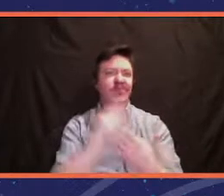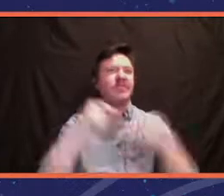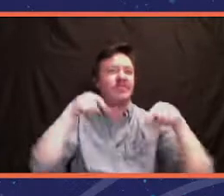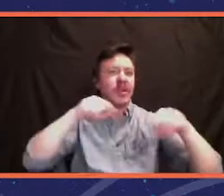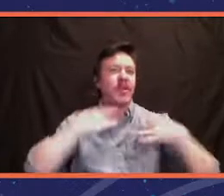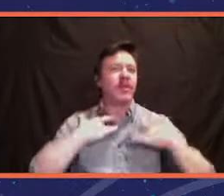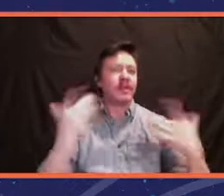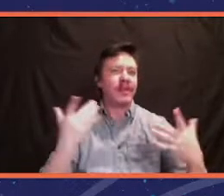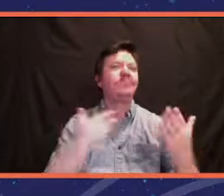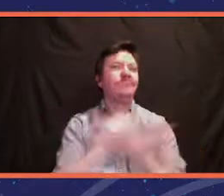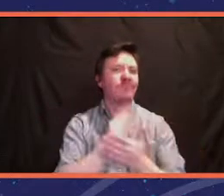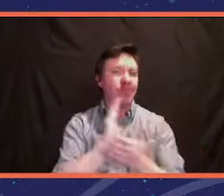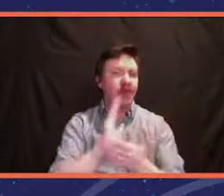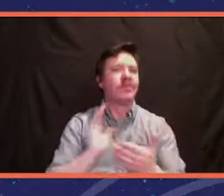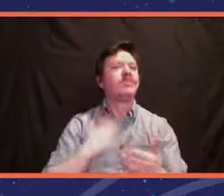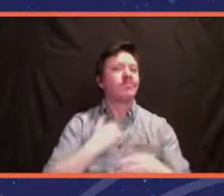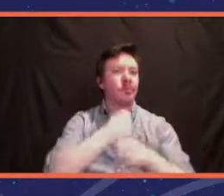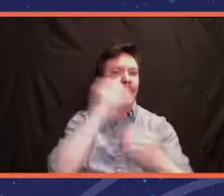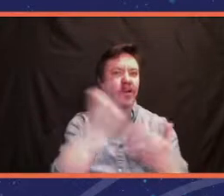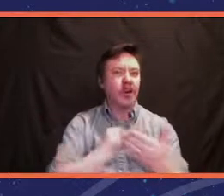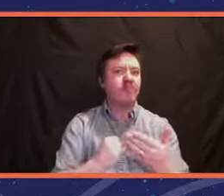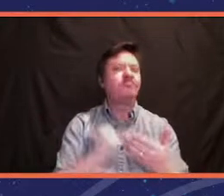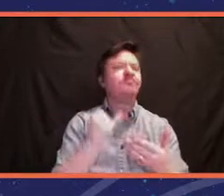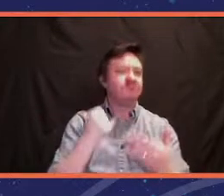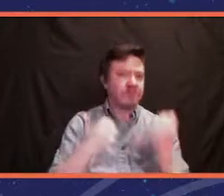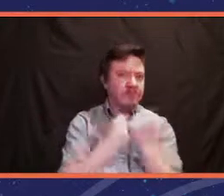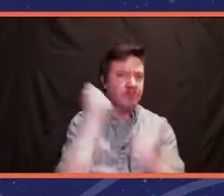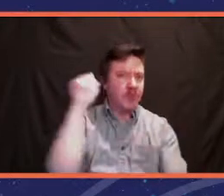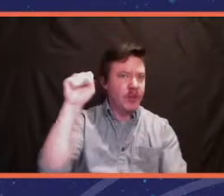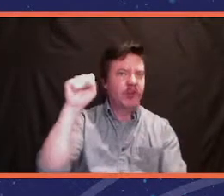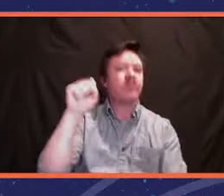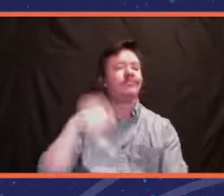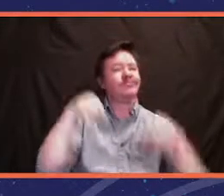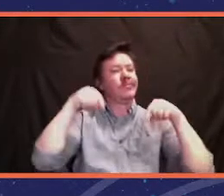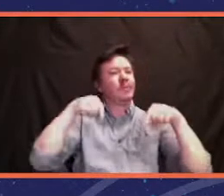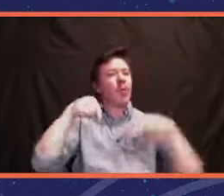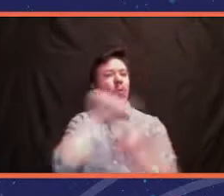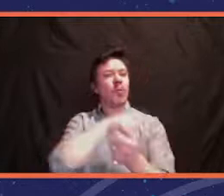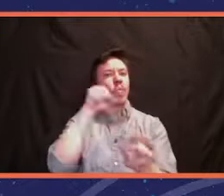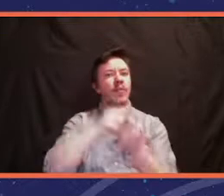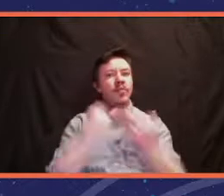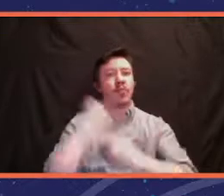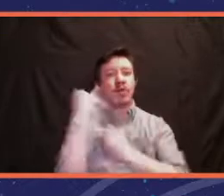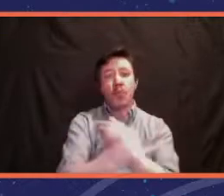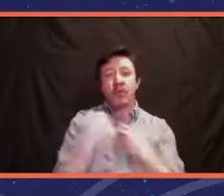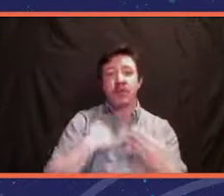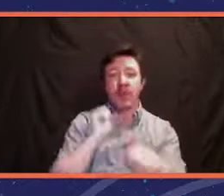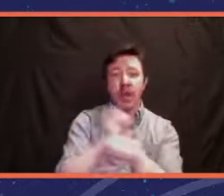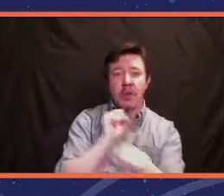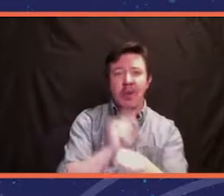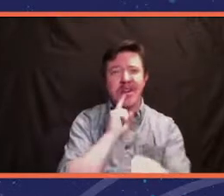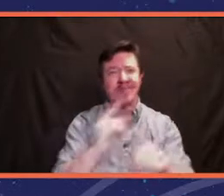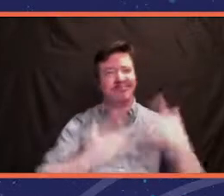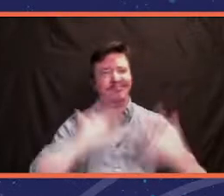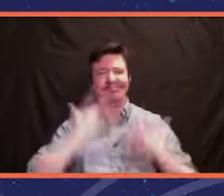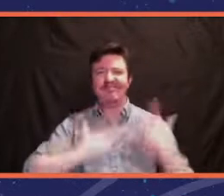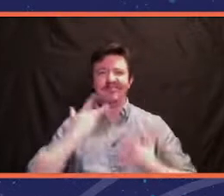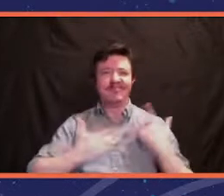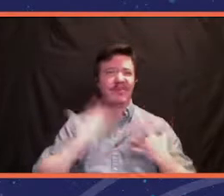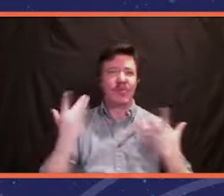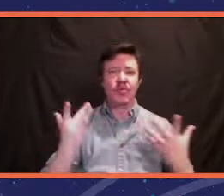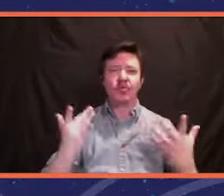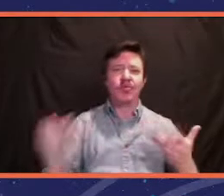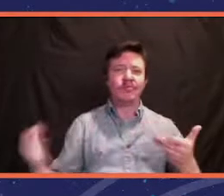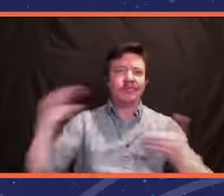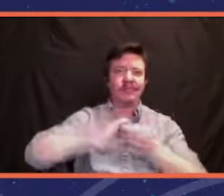do. And I think with this particular project that I'm working on, I'm just super excited to be collaborating with